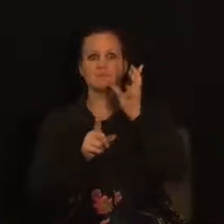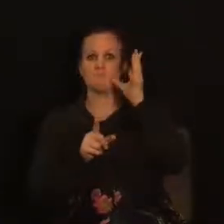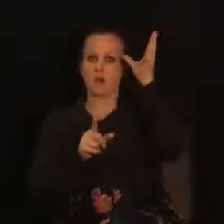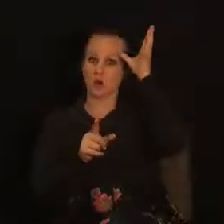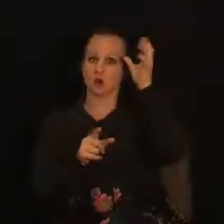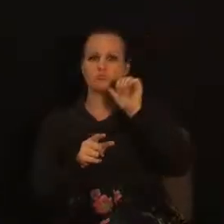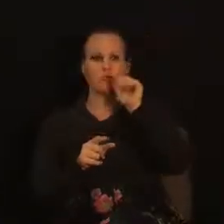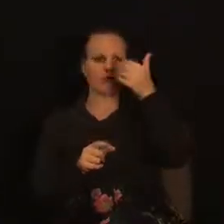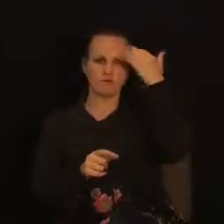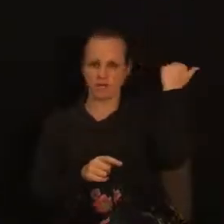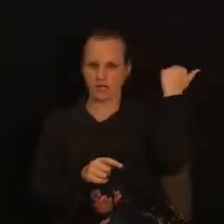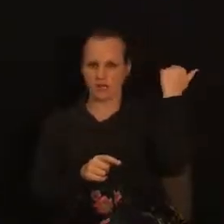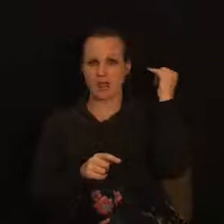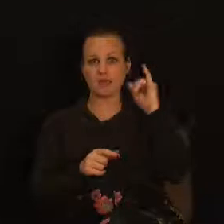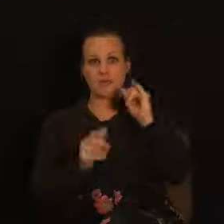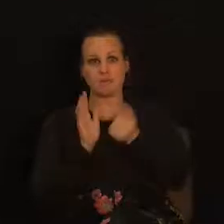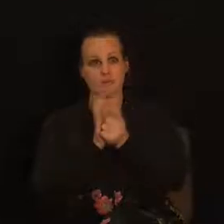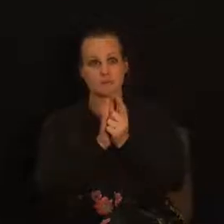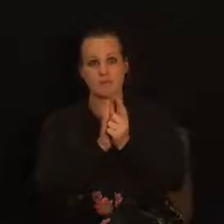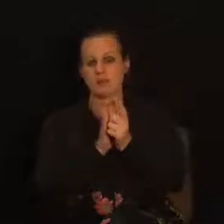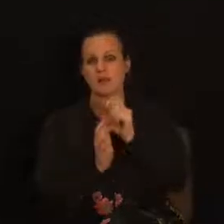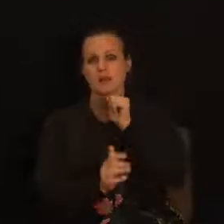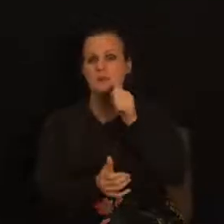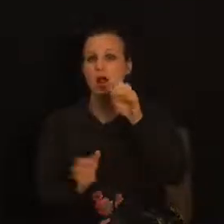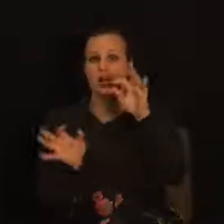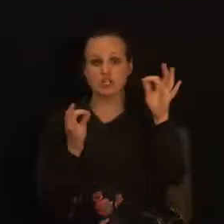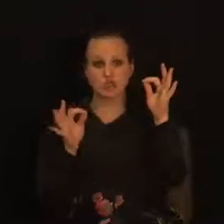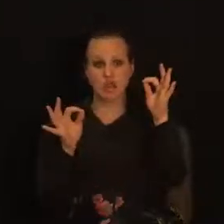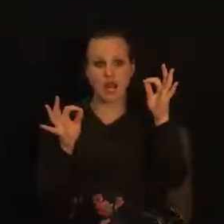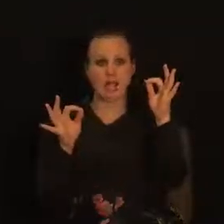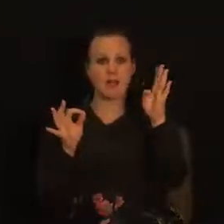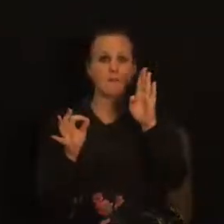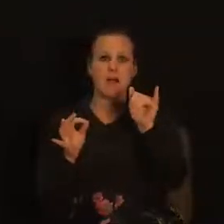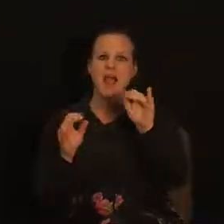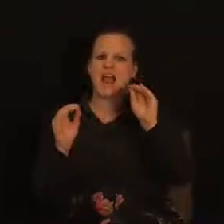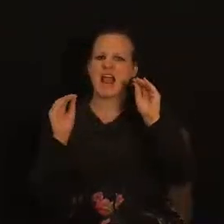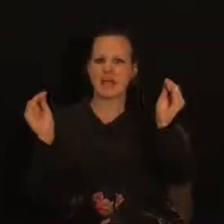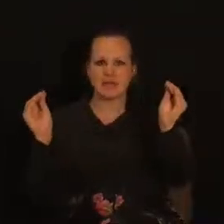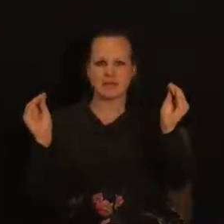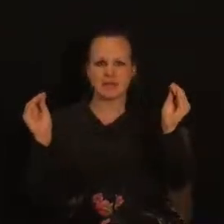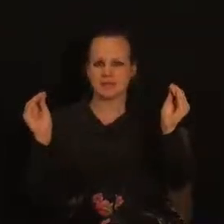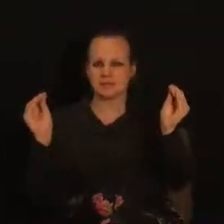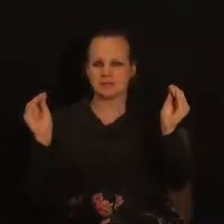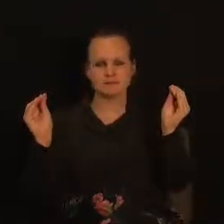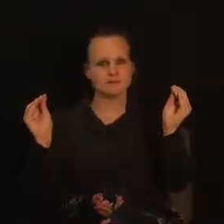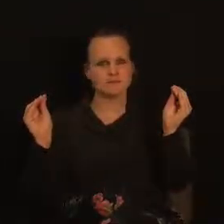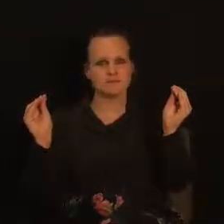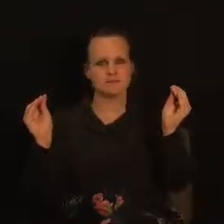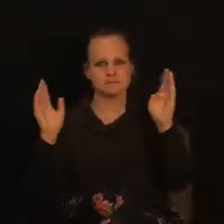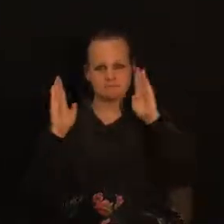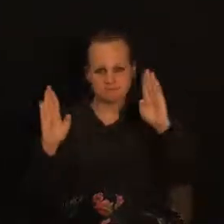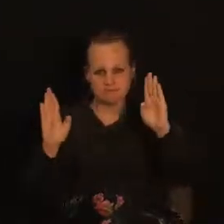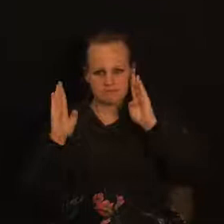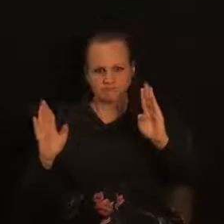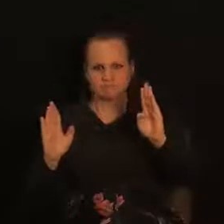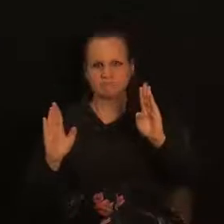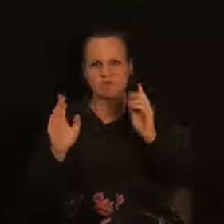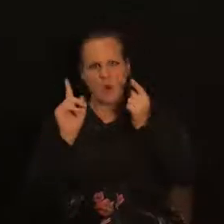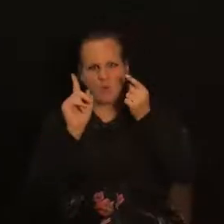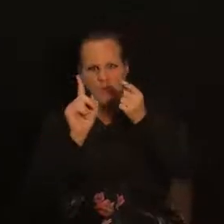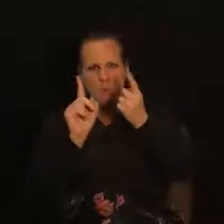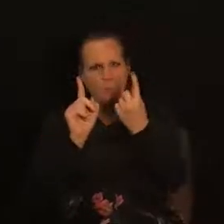the moment, I'm not distracted by anything else. I am